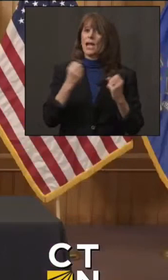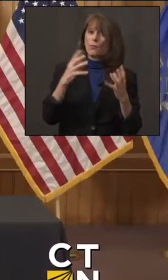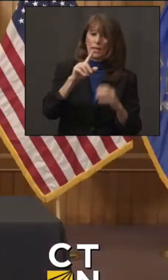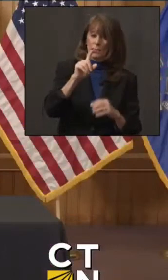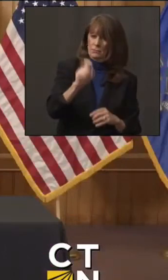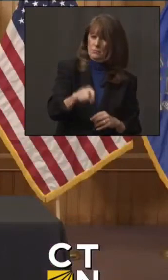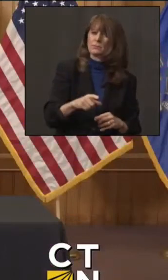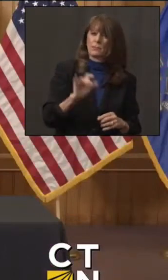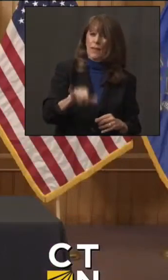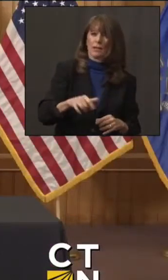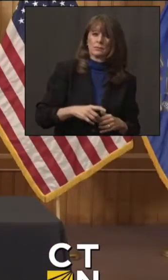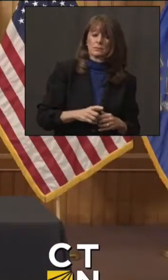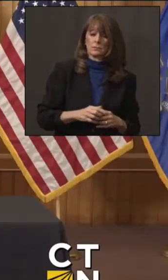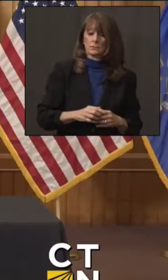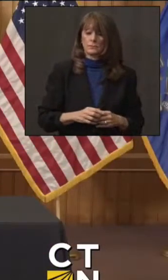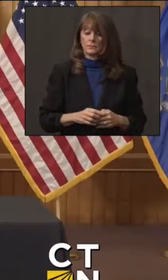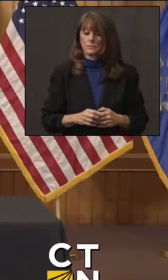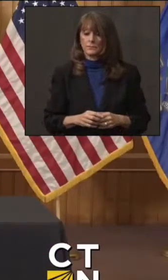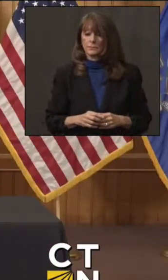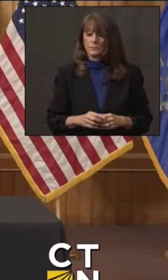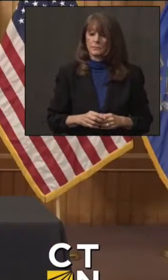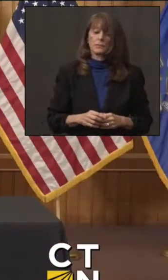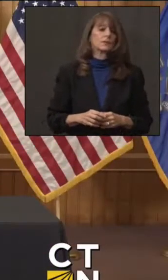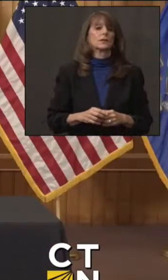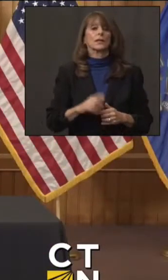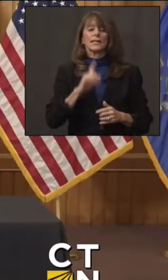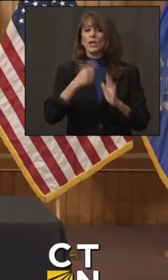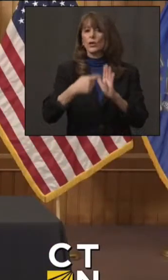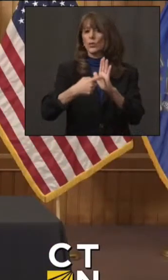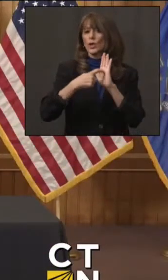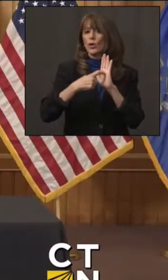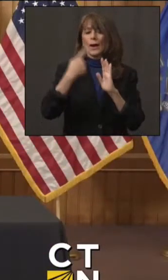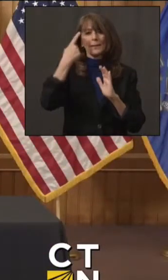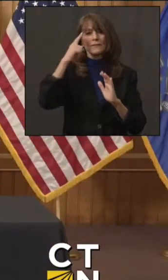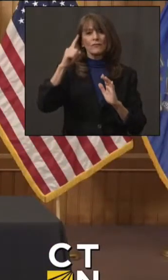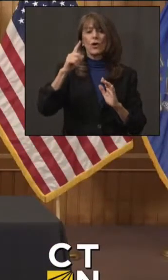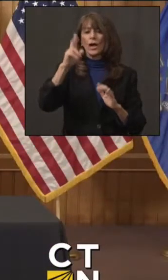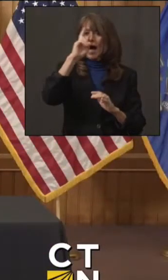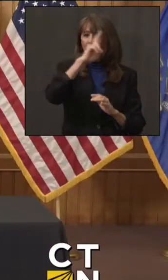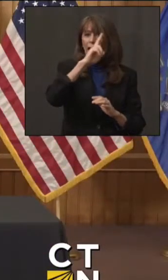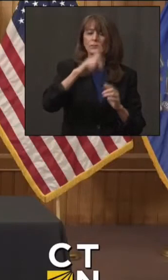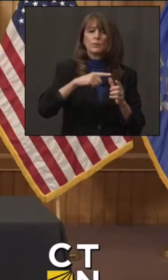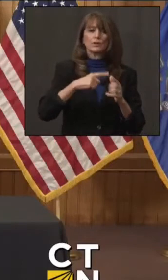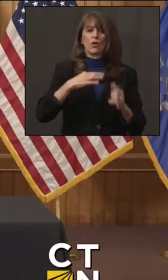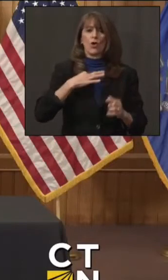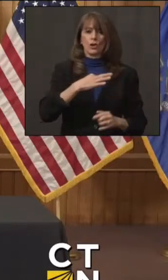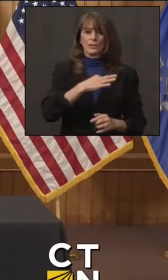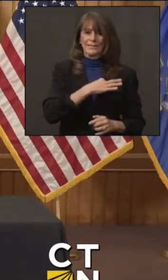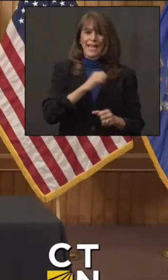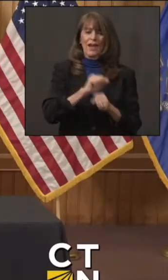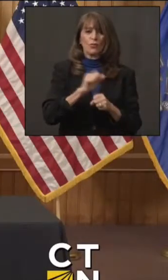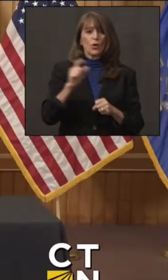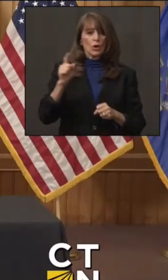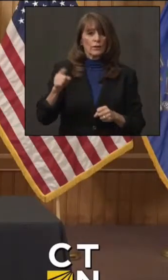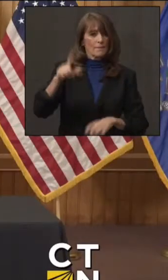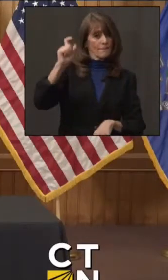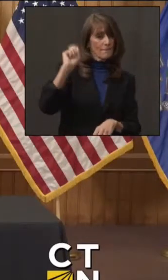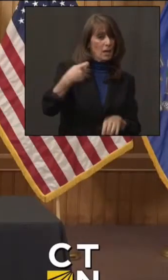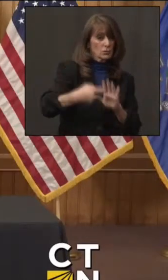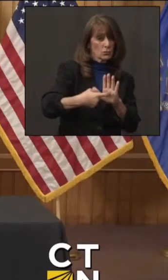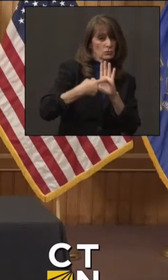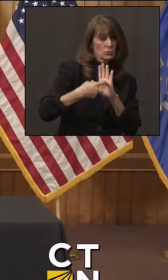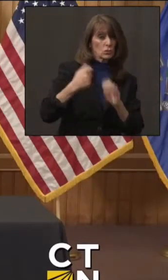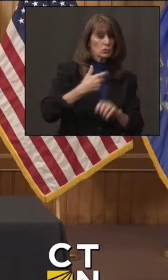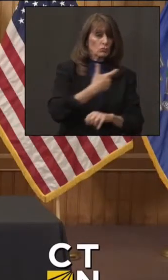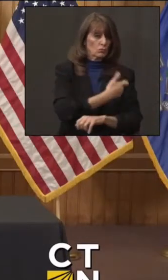Is there a requirement for hospital workers or other healthcare workers to get the vaccine? And for those that either